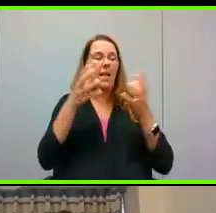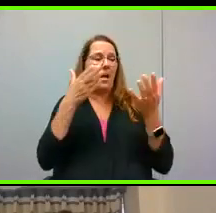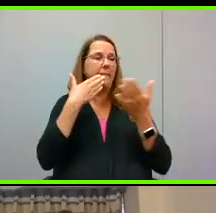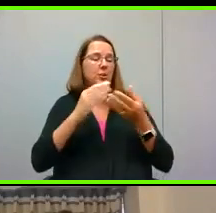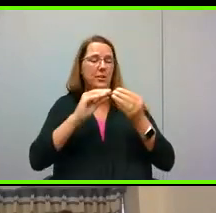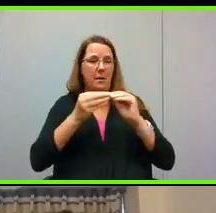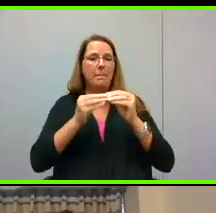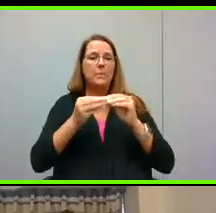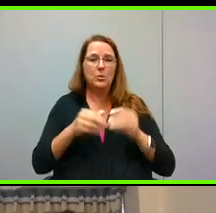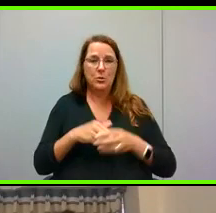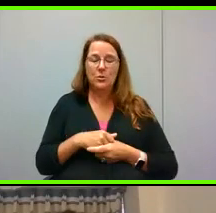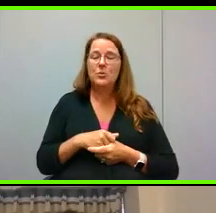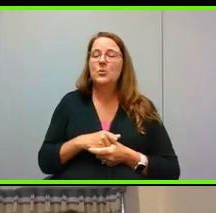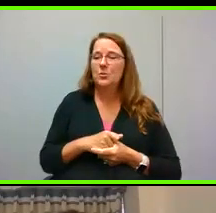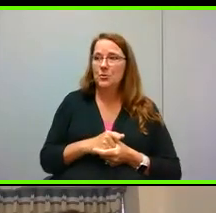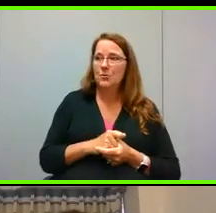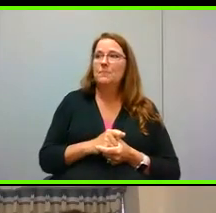numbers.